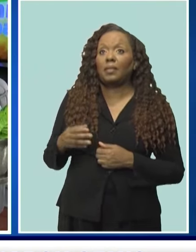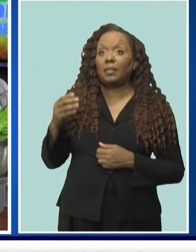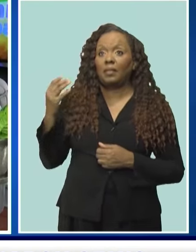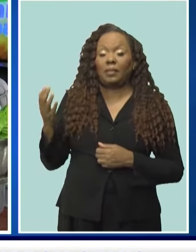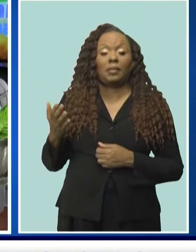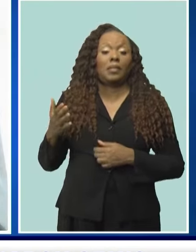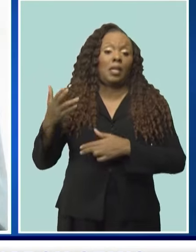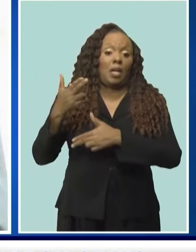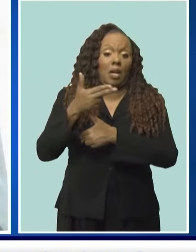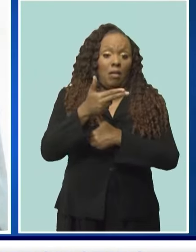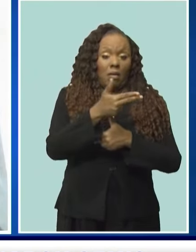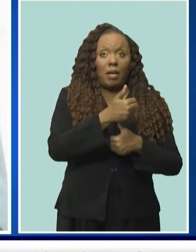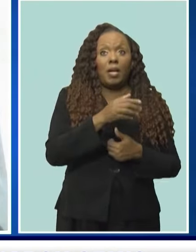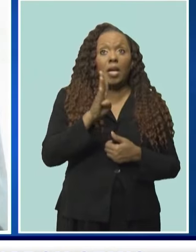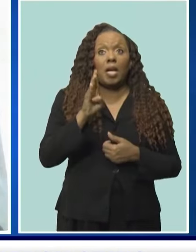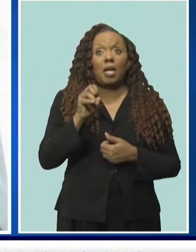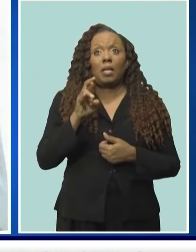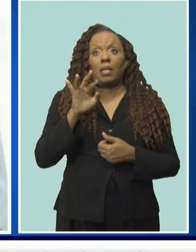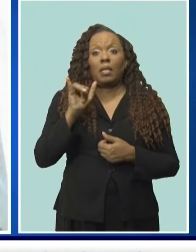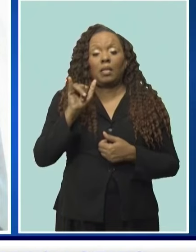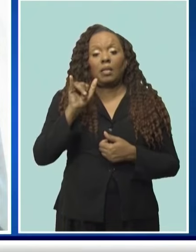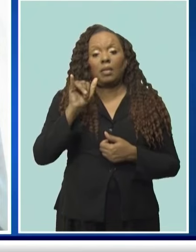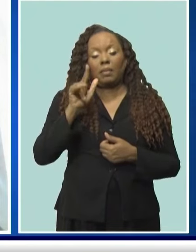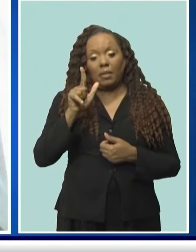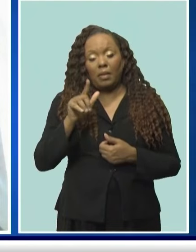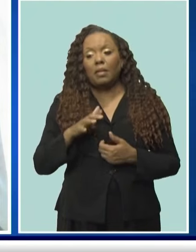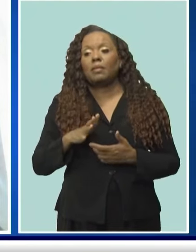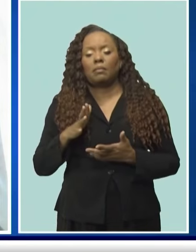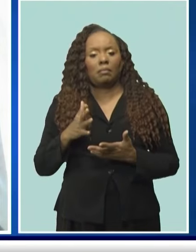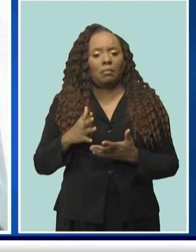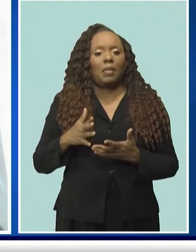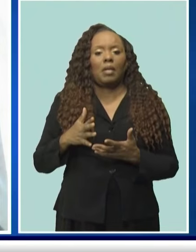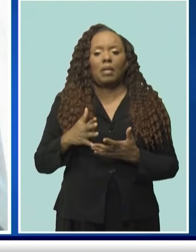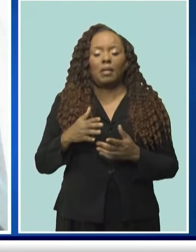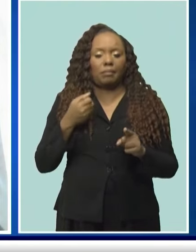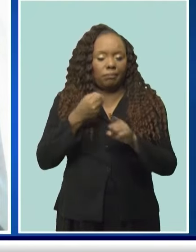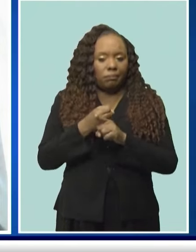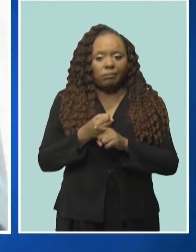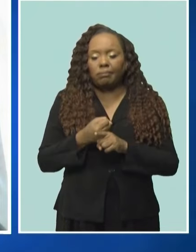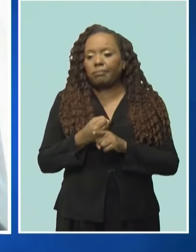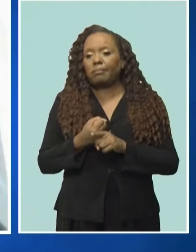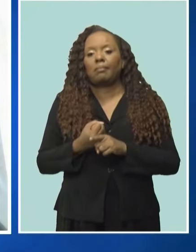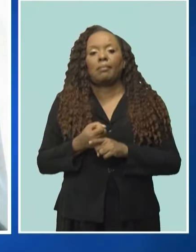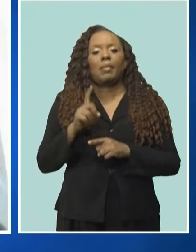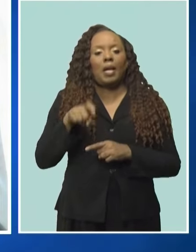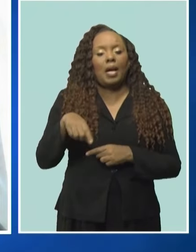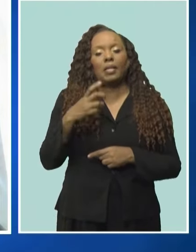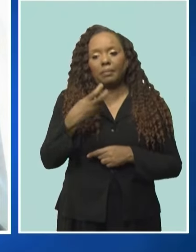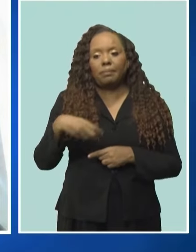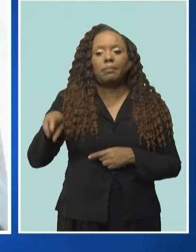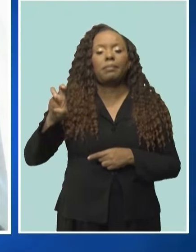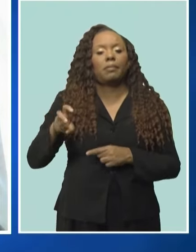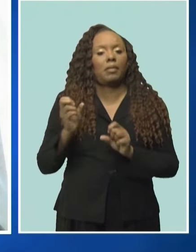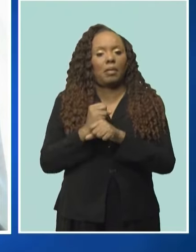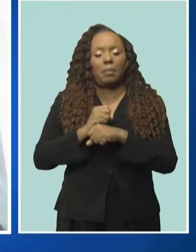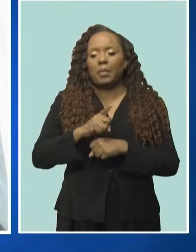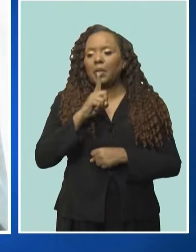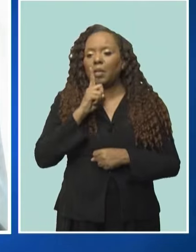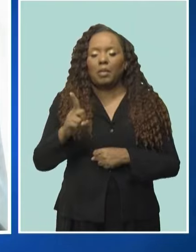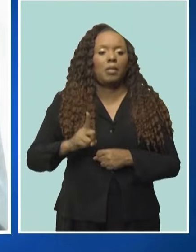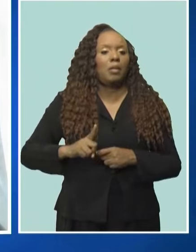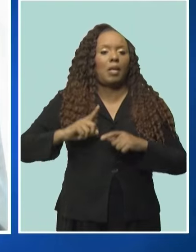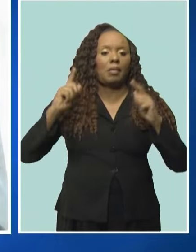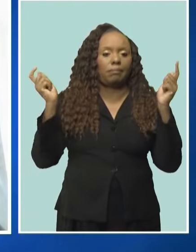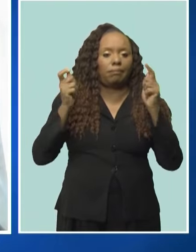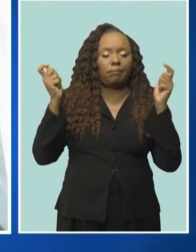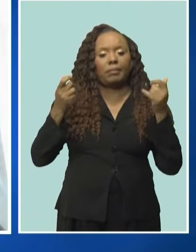Beryl, we had to pivot and find a way to ensure that the festivities still happen